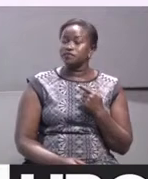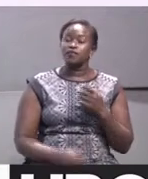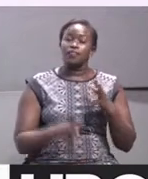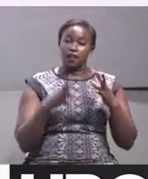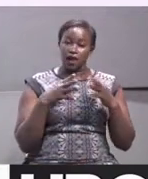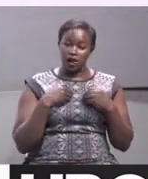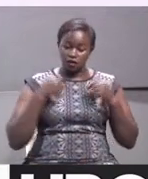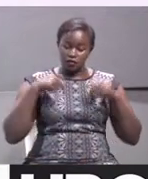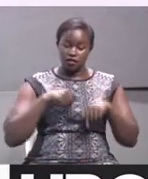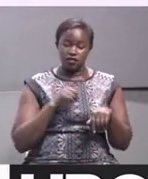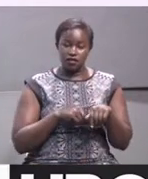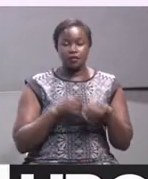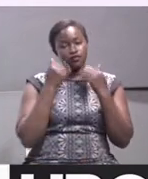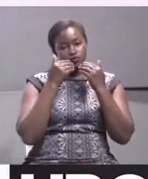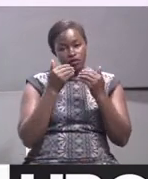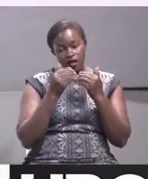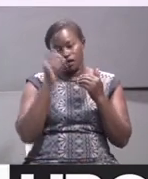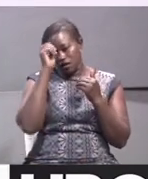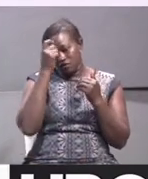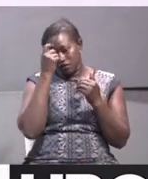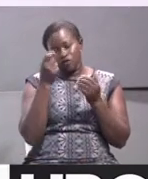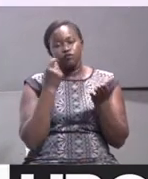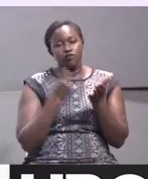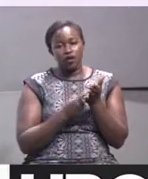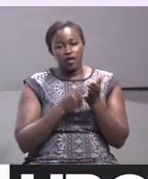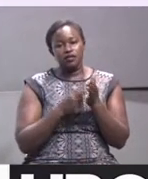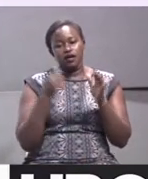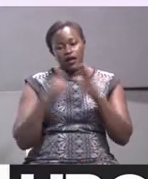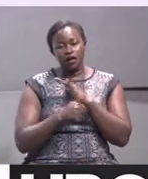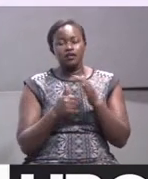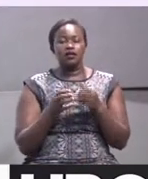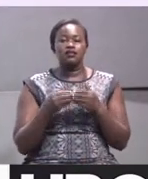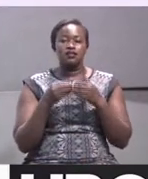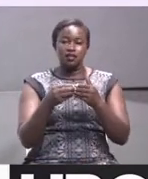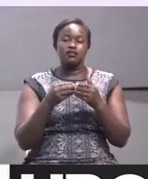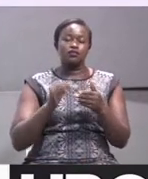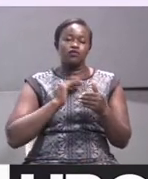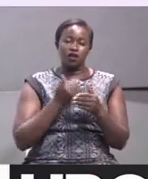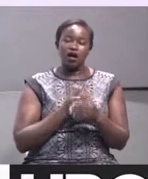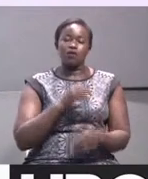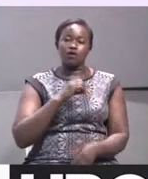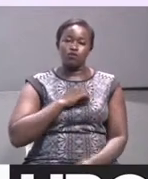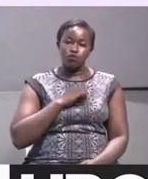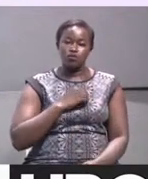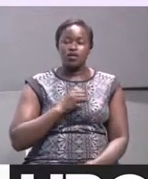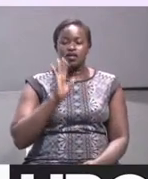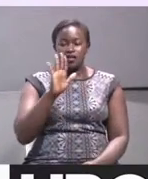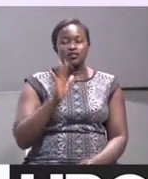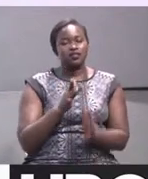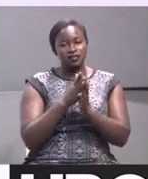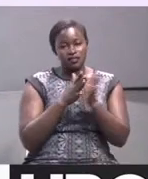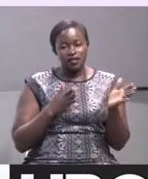thank the government of Uganda under the leadership of our own His Excellency Yoweri Kaguta